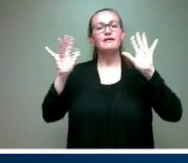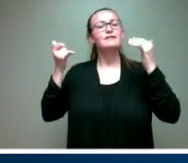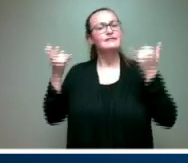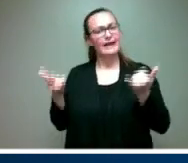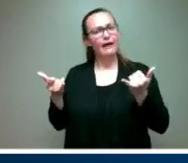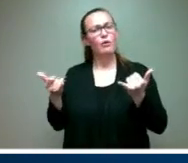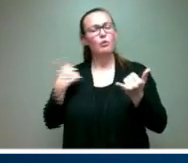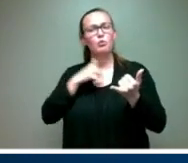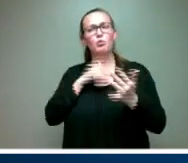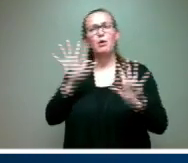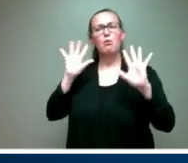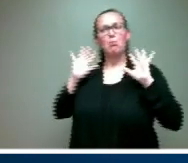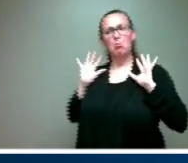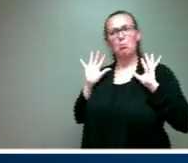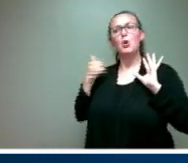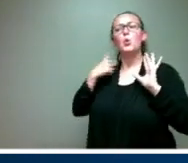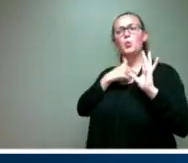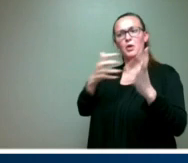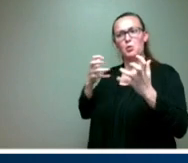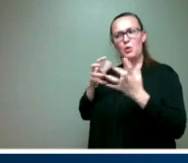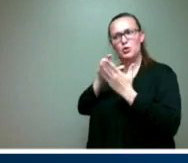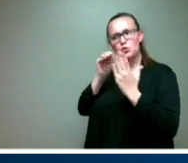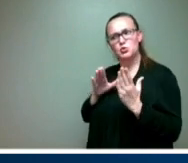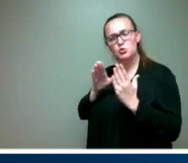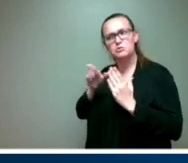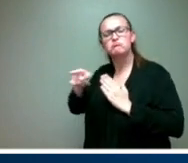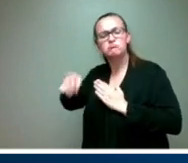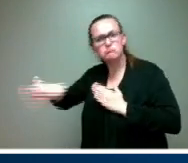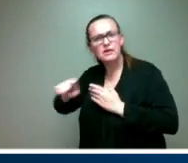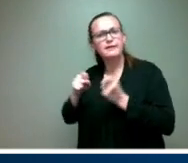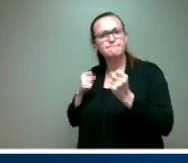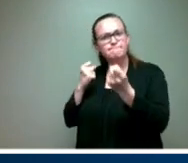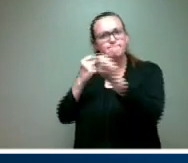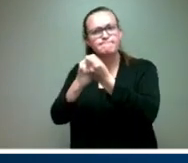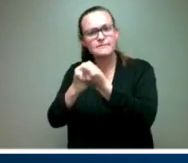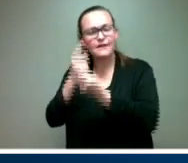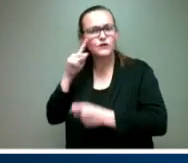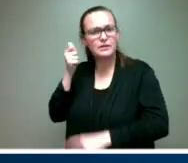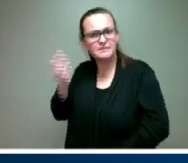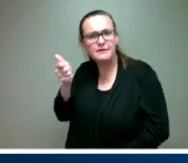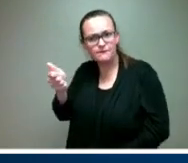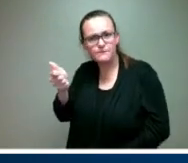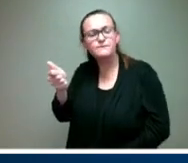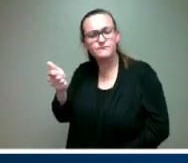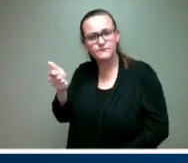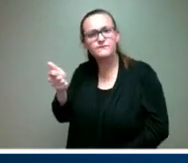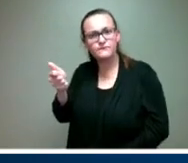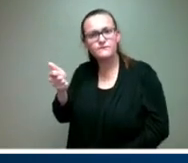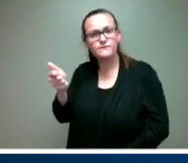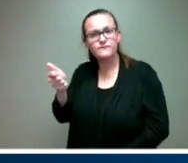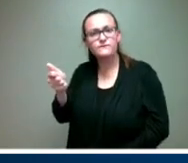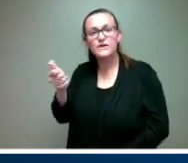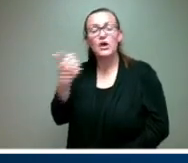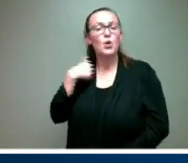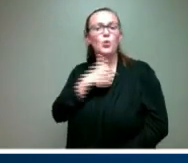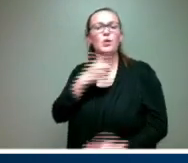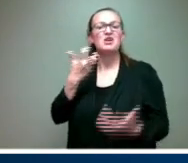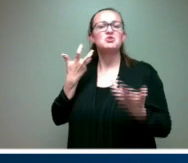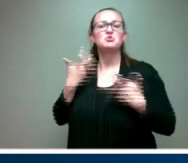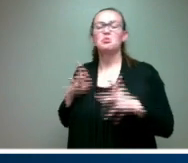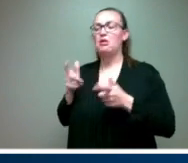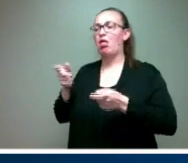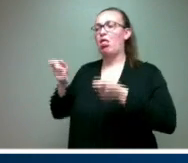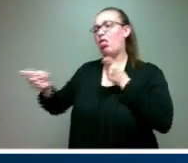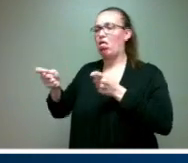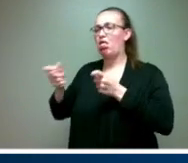that they have advocacy and they have voice, and that we're not doing something to them, that we're doing it with